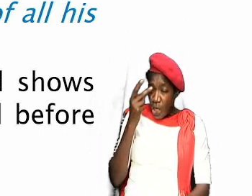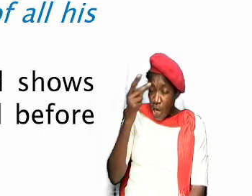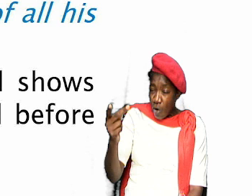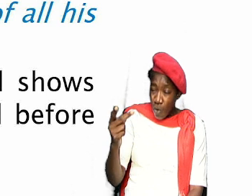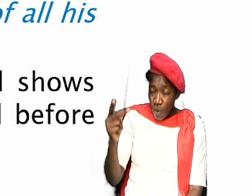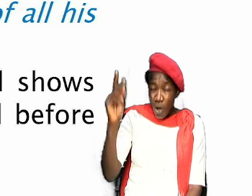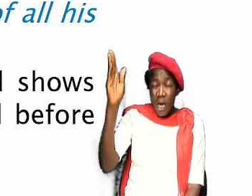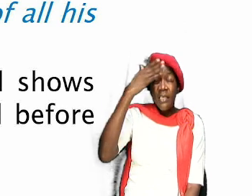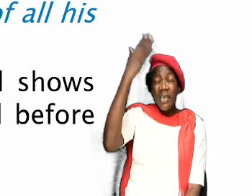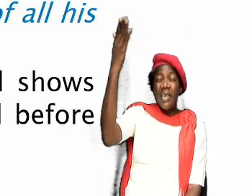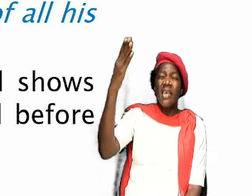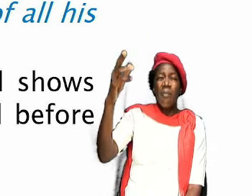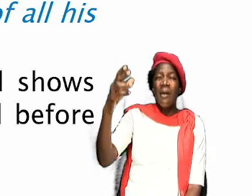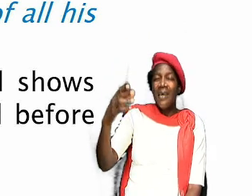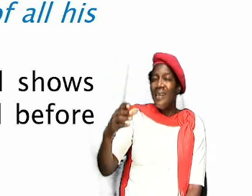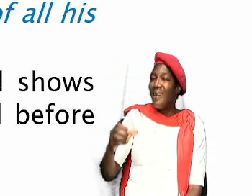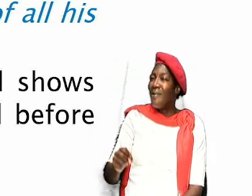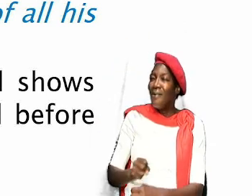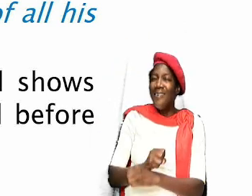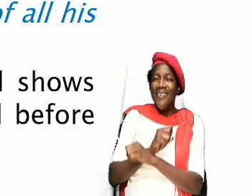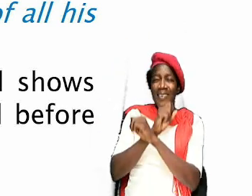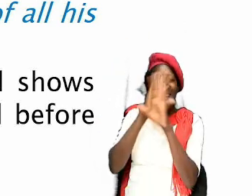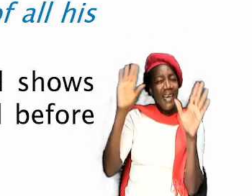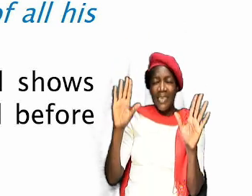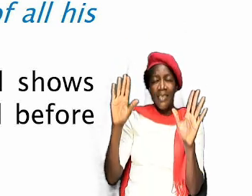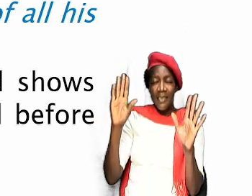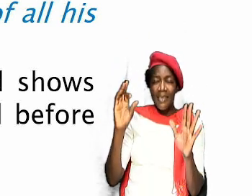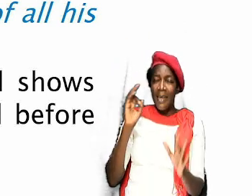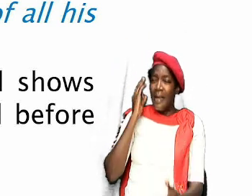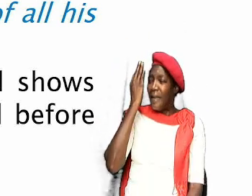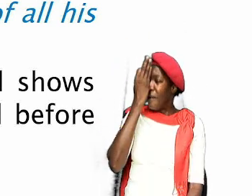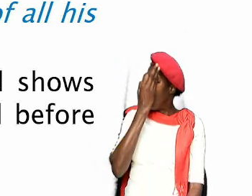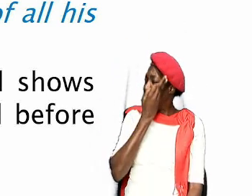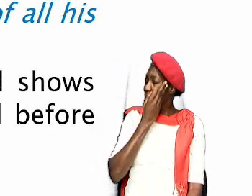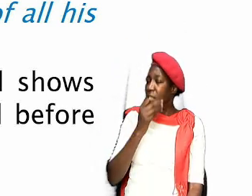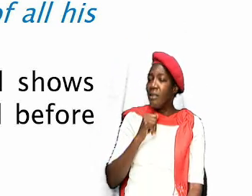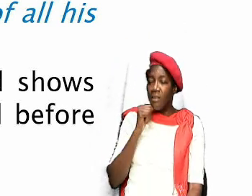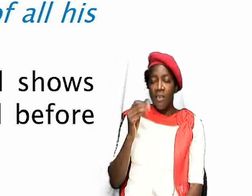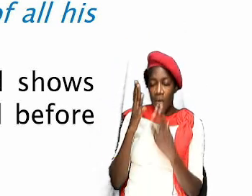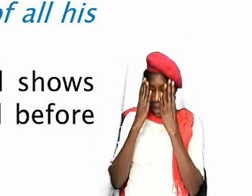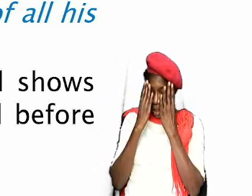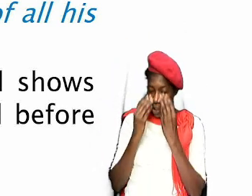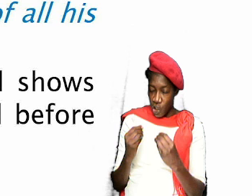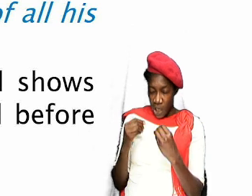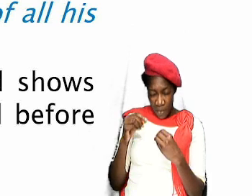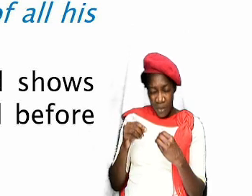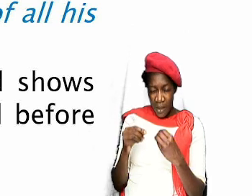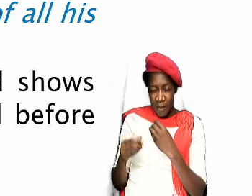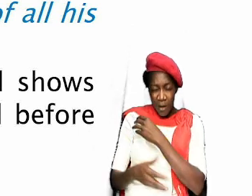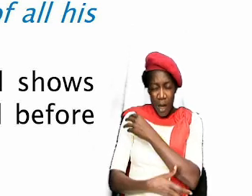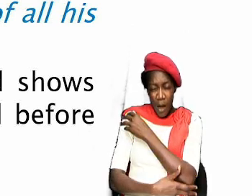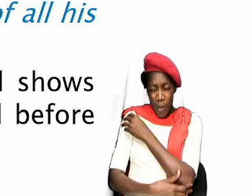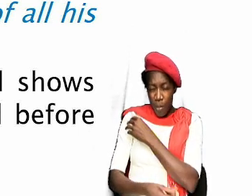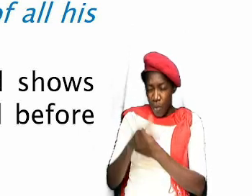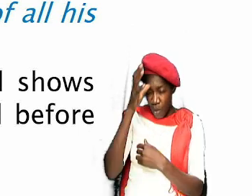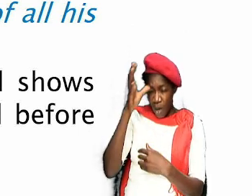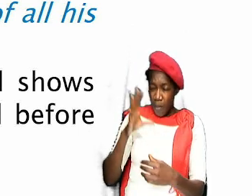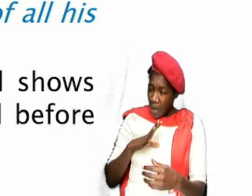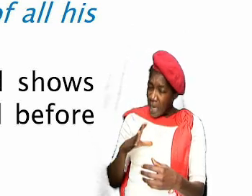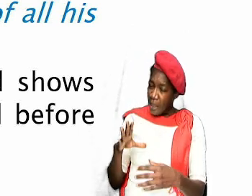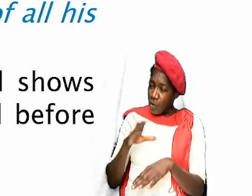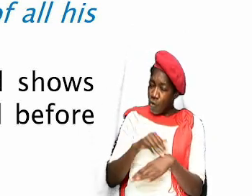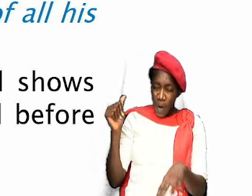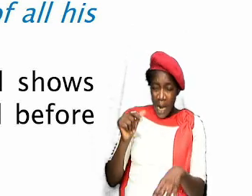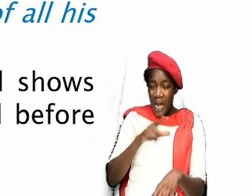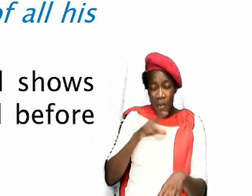him and were lightened, and their faces were not ashamed. This poor man cried, and the